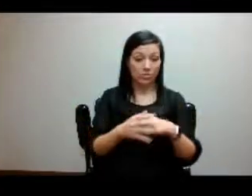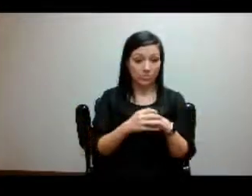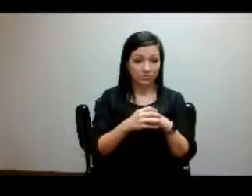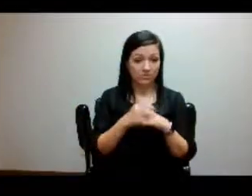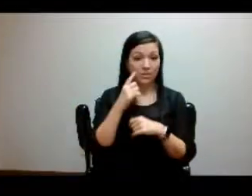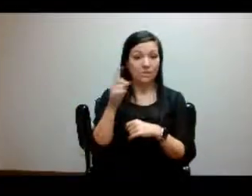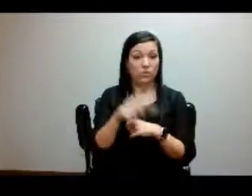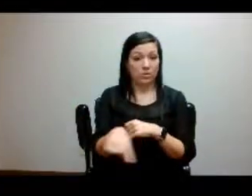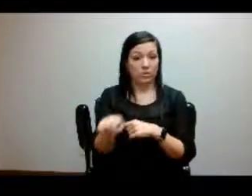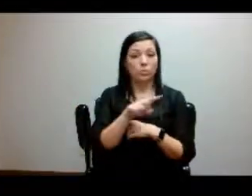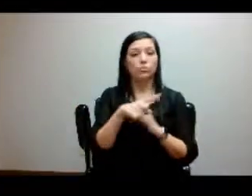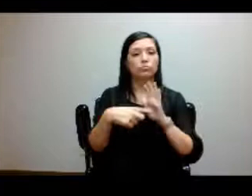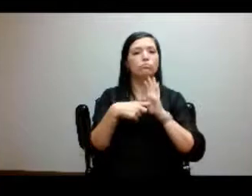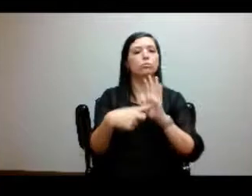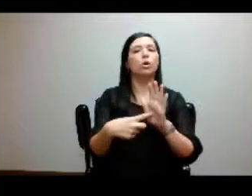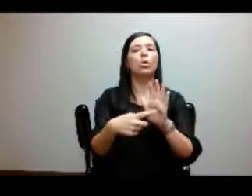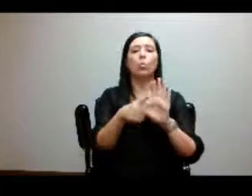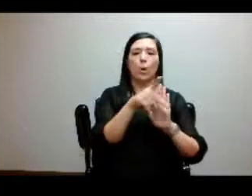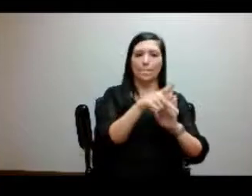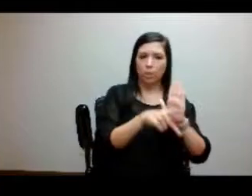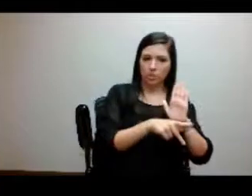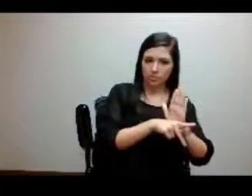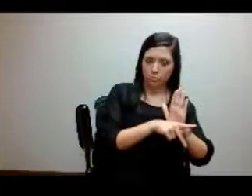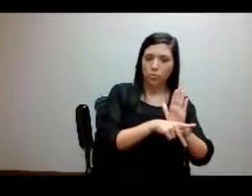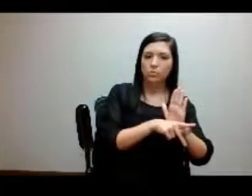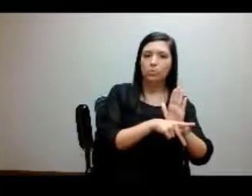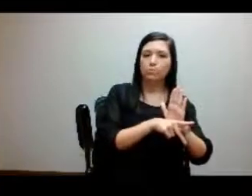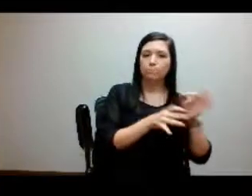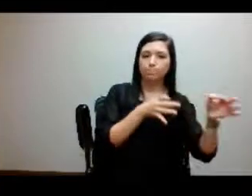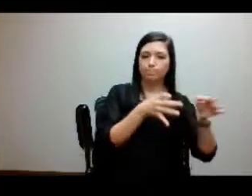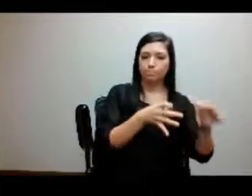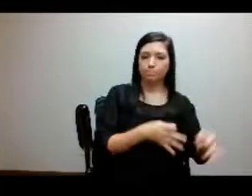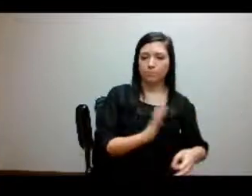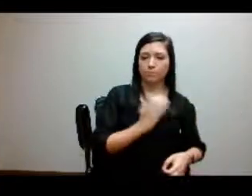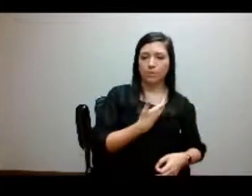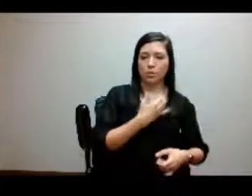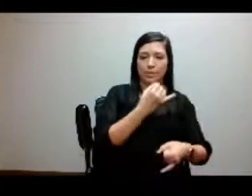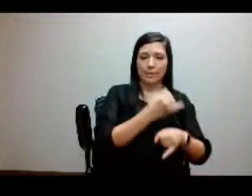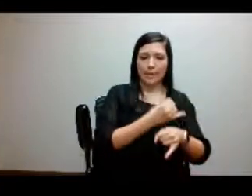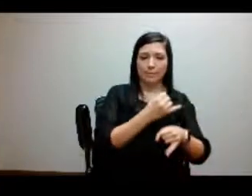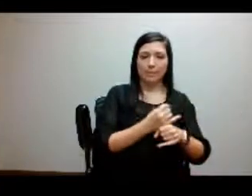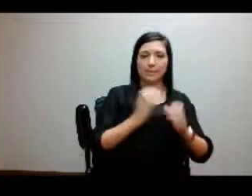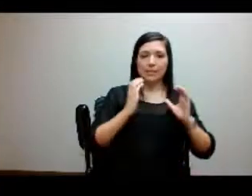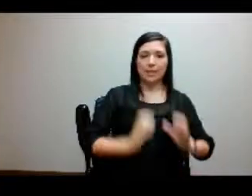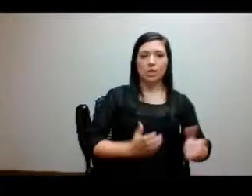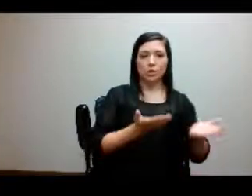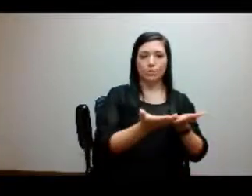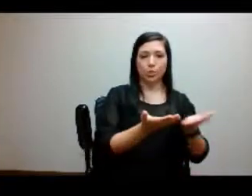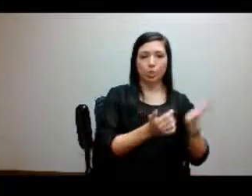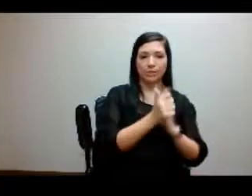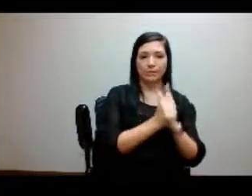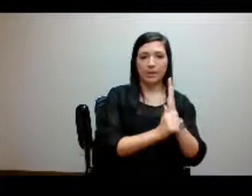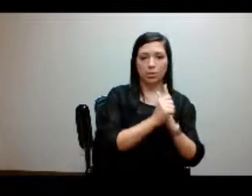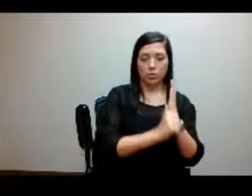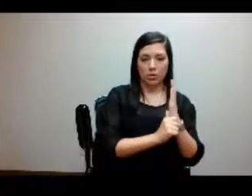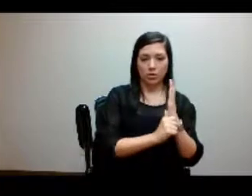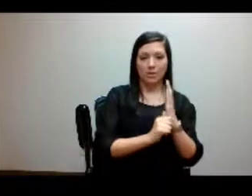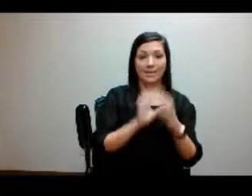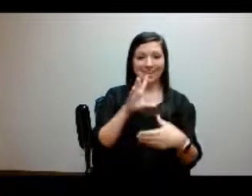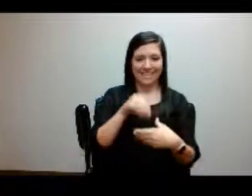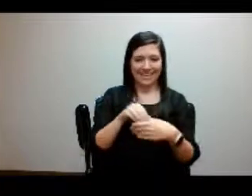who exemplify the principles described in our campus customer service manual, Inside the Magic